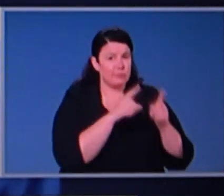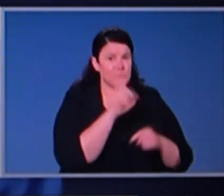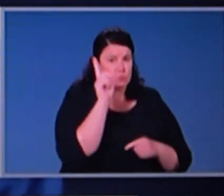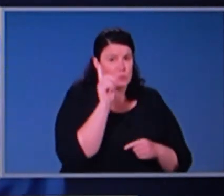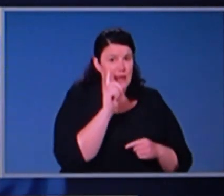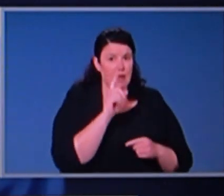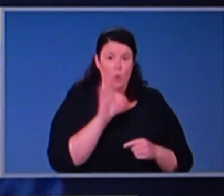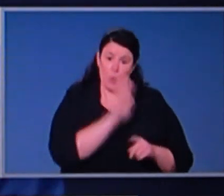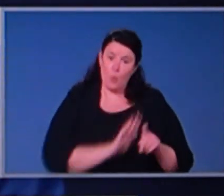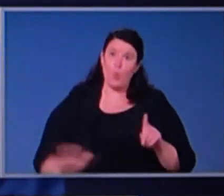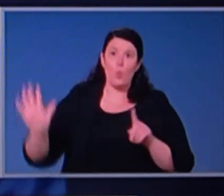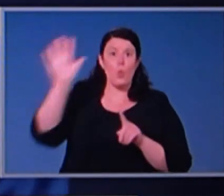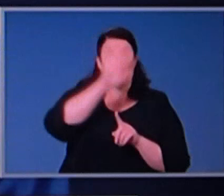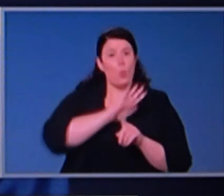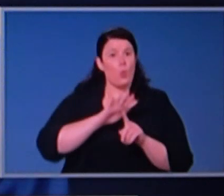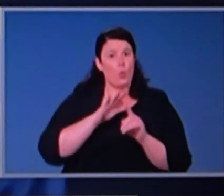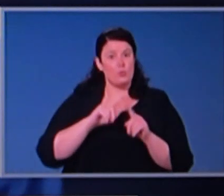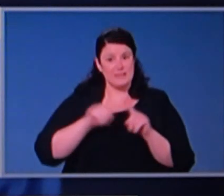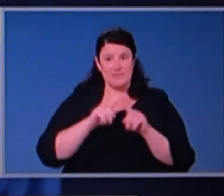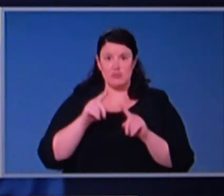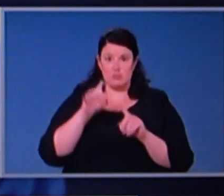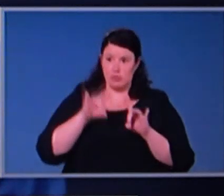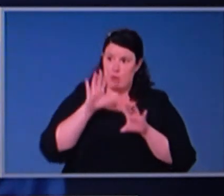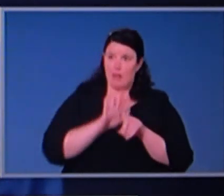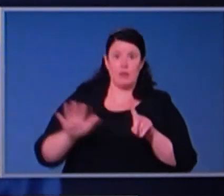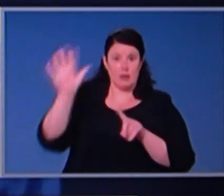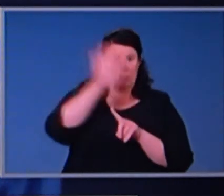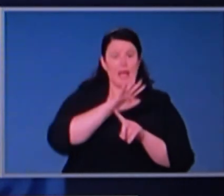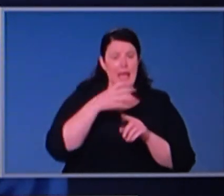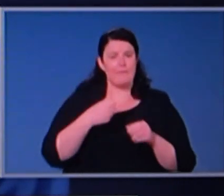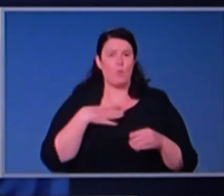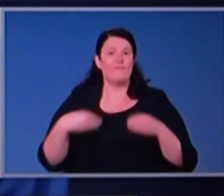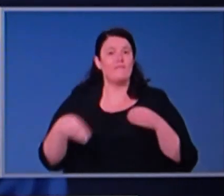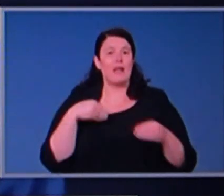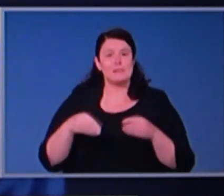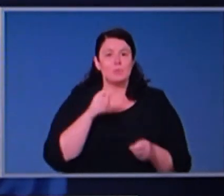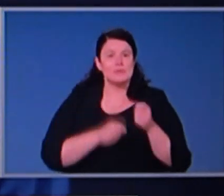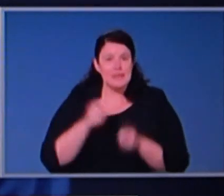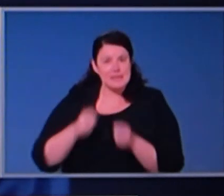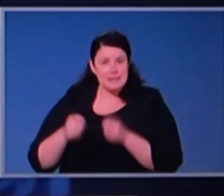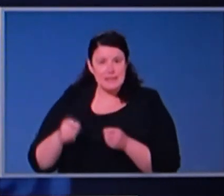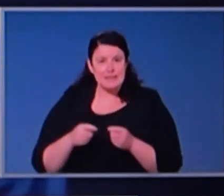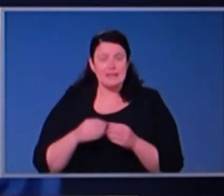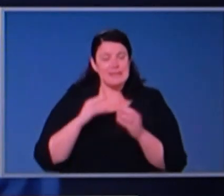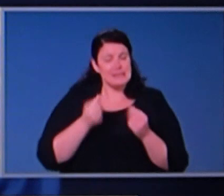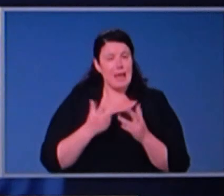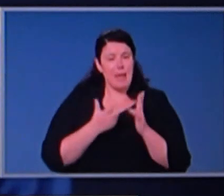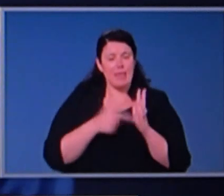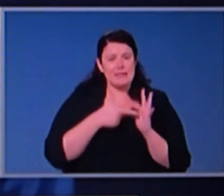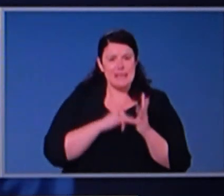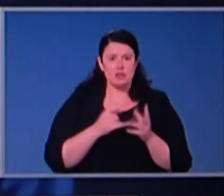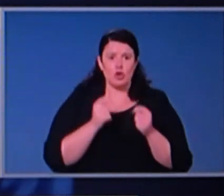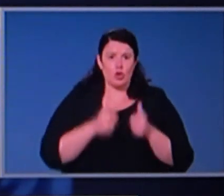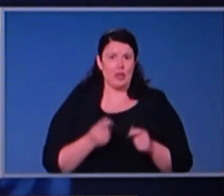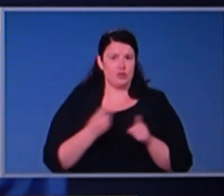has now, every state and territory has now broadened their testing criteria from today, some did it earlier, so that